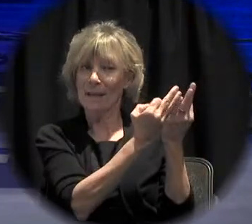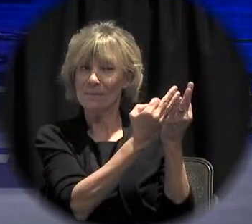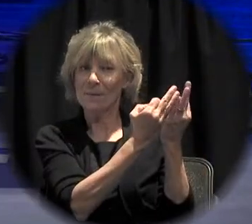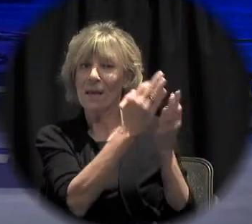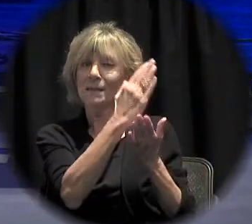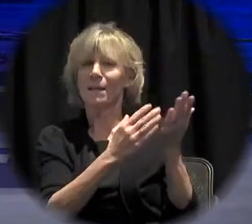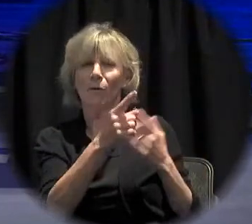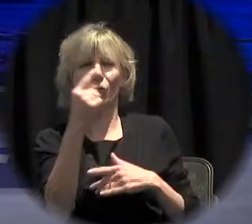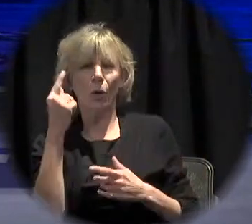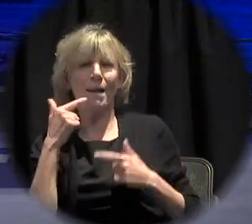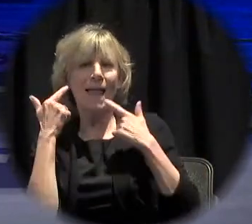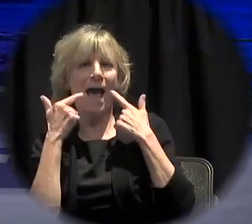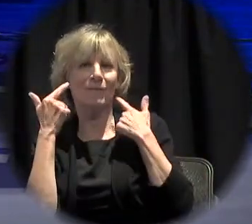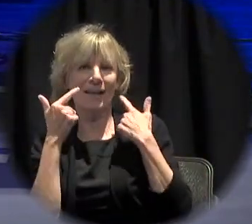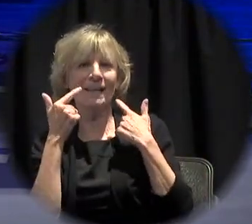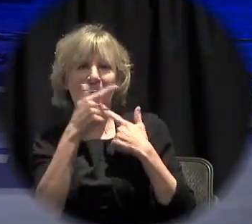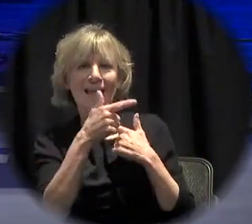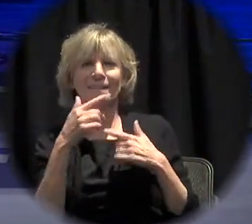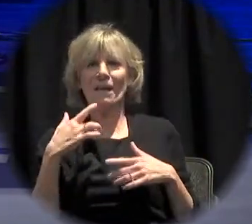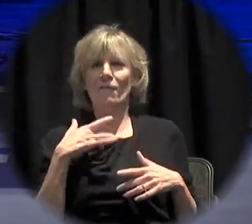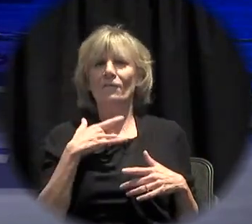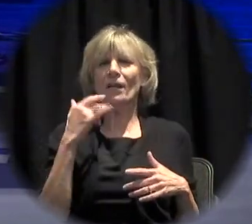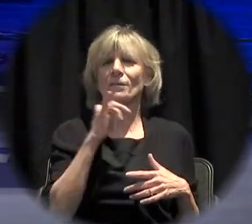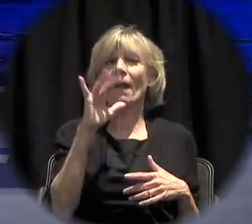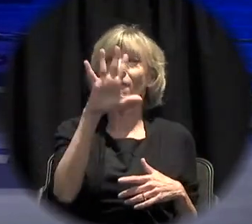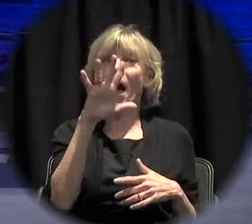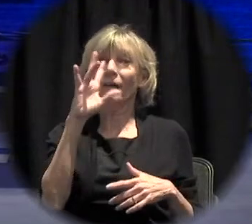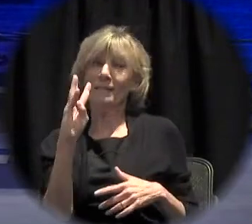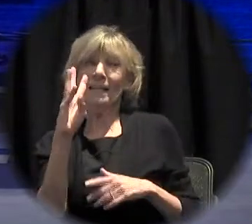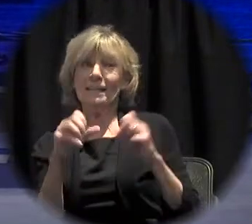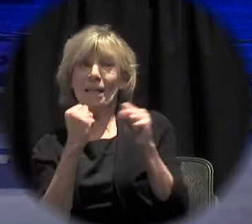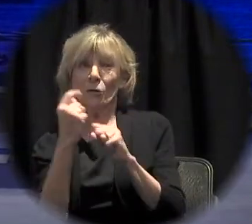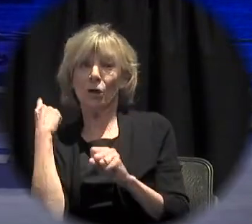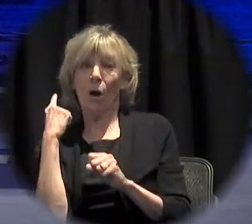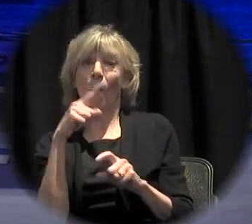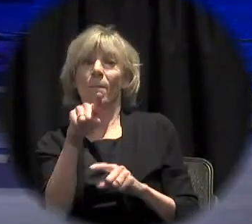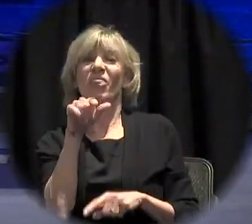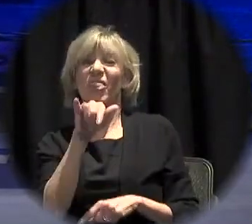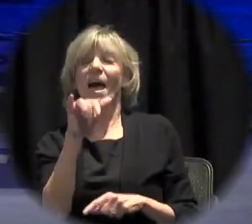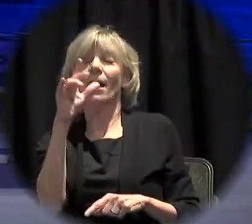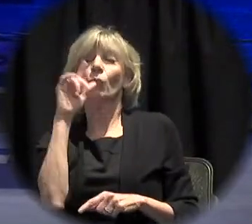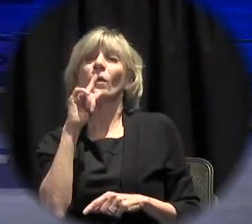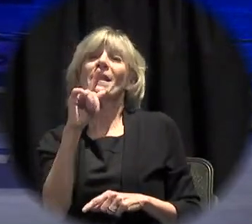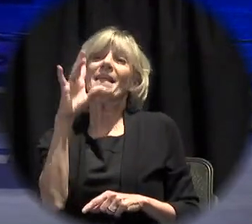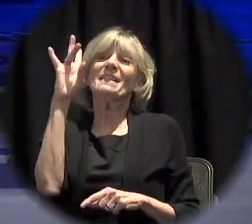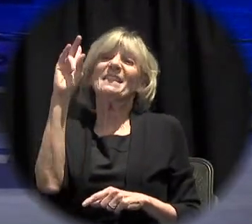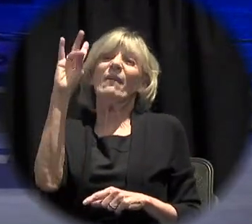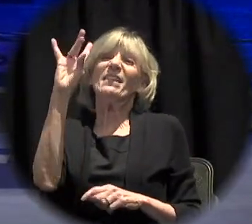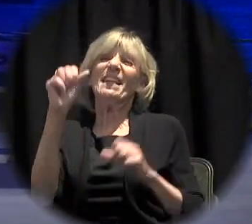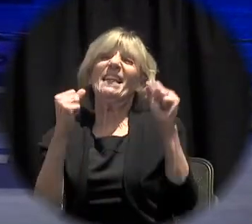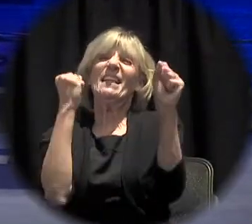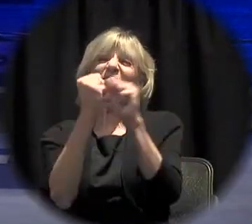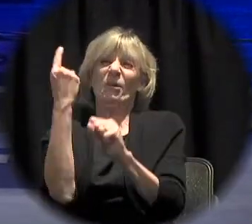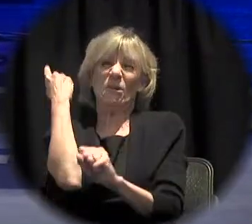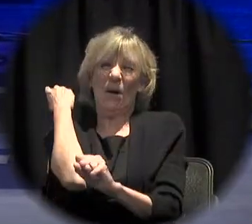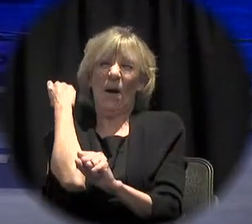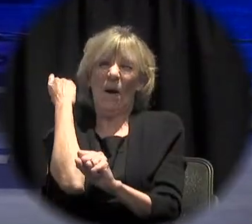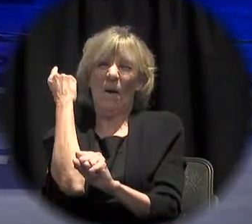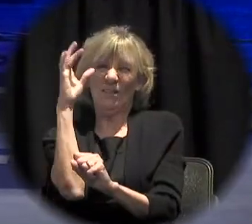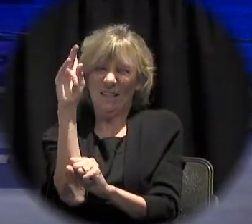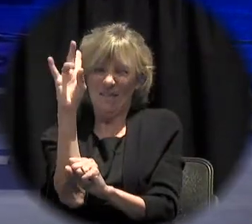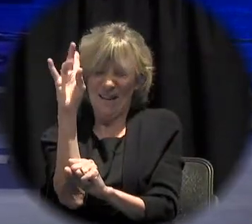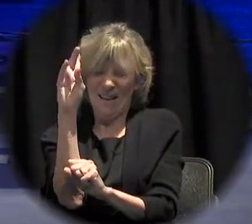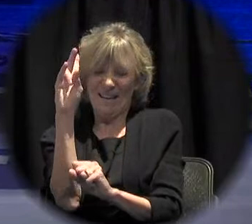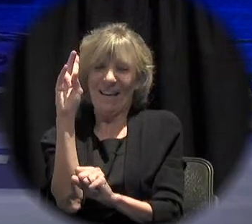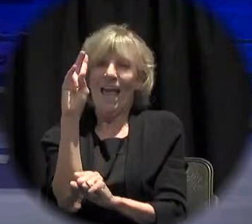Some of you are laughing. Yes, although this feels like 5 or 6 years ago, it's actually 17 years ago now. That's at